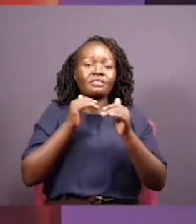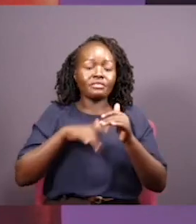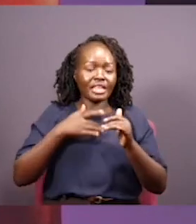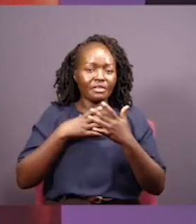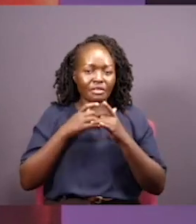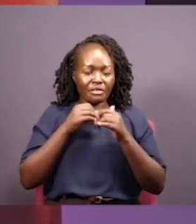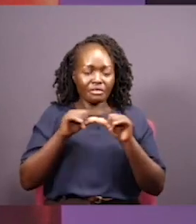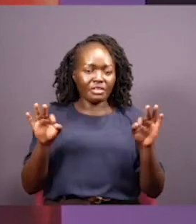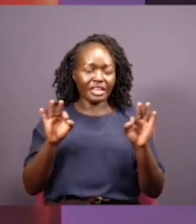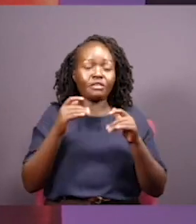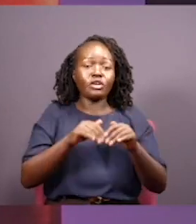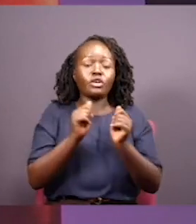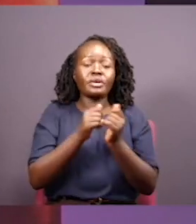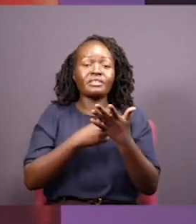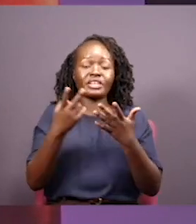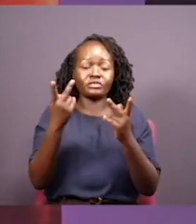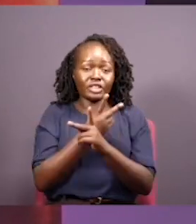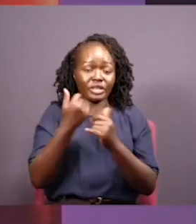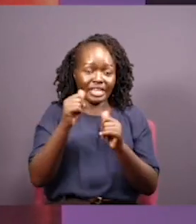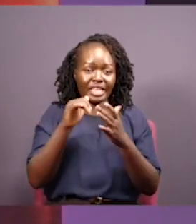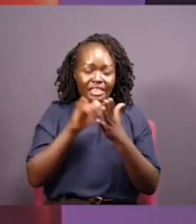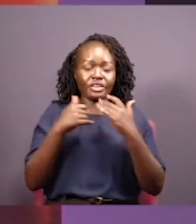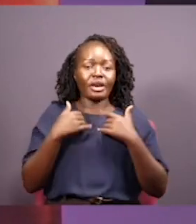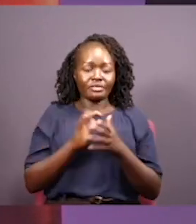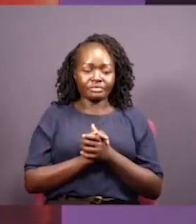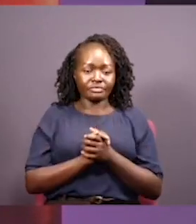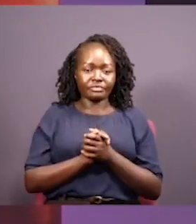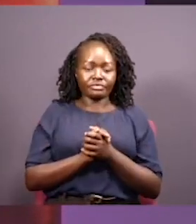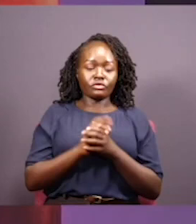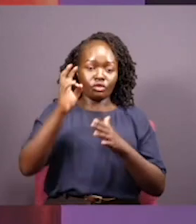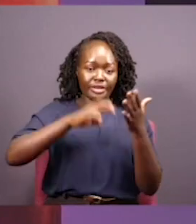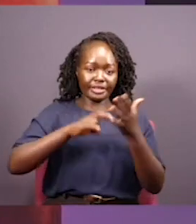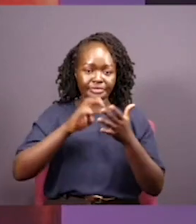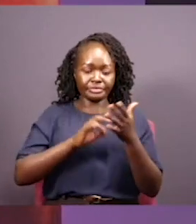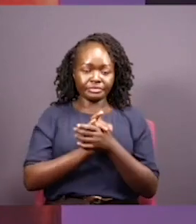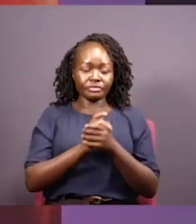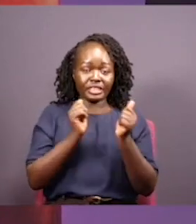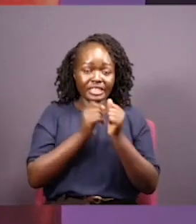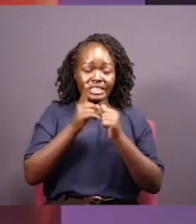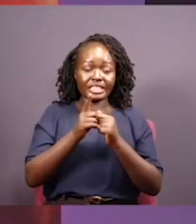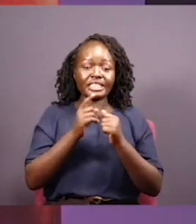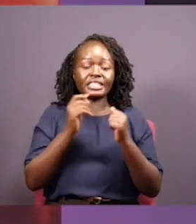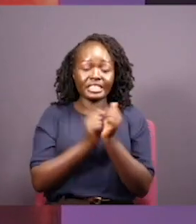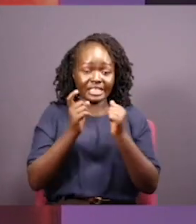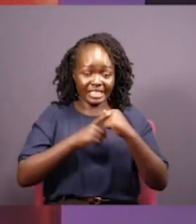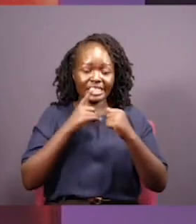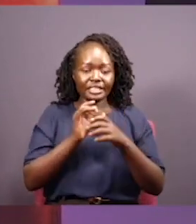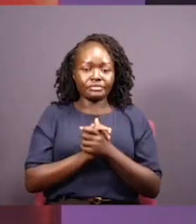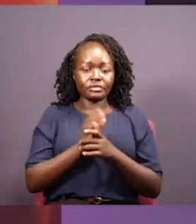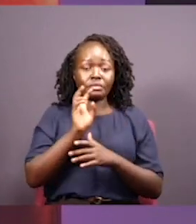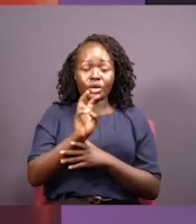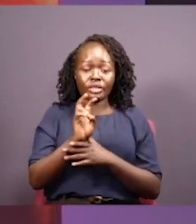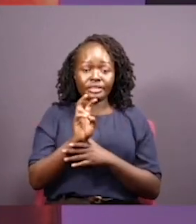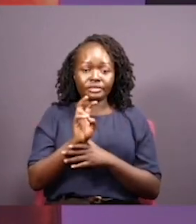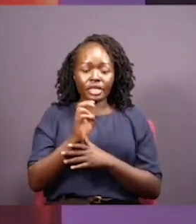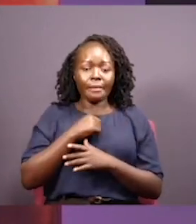That's Matthew chapter 10 from verse 16 following. And verse 16 says, "Behold, I'm sending you out